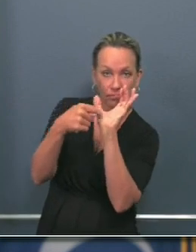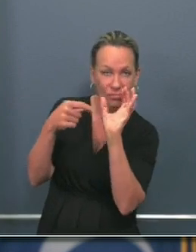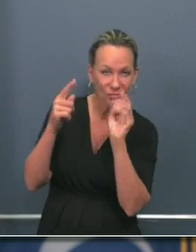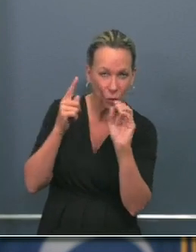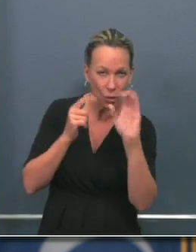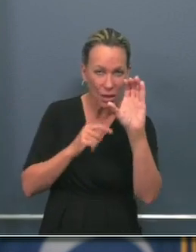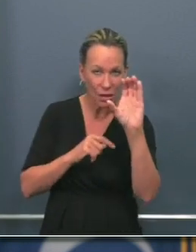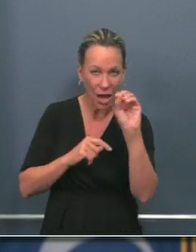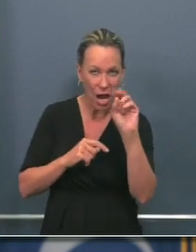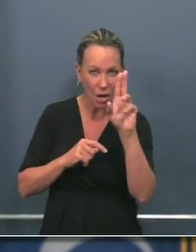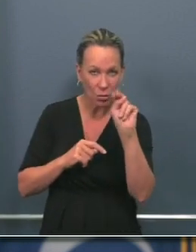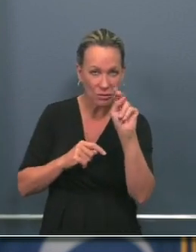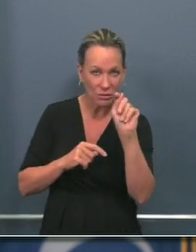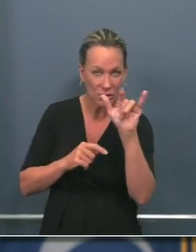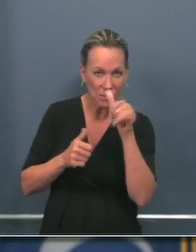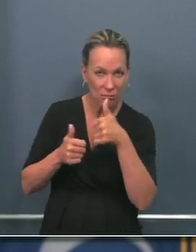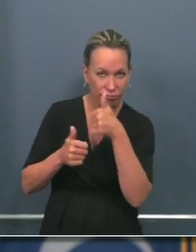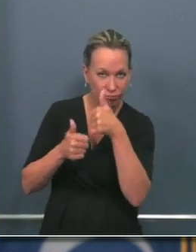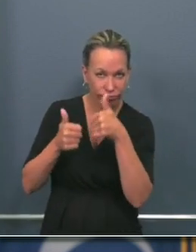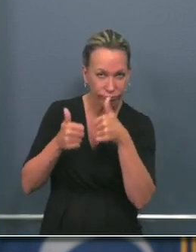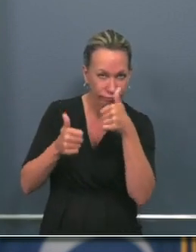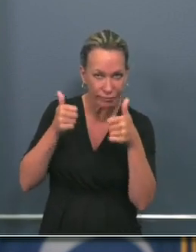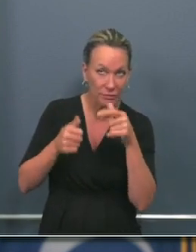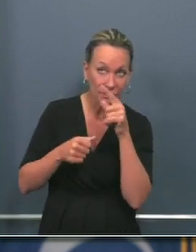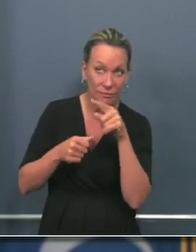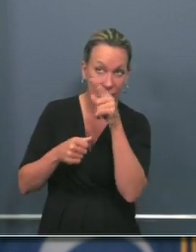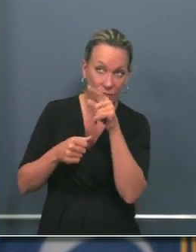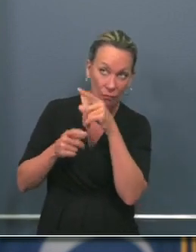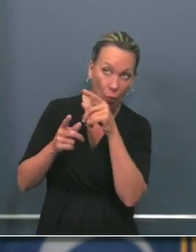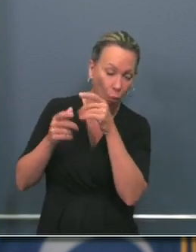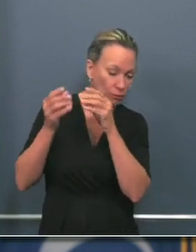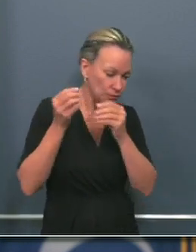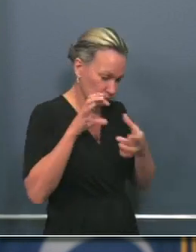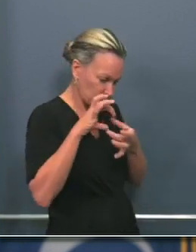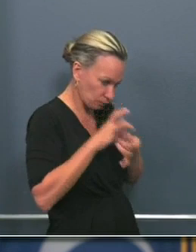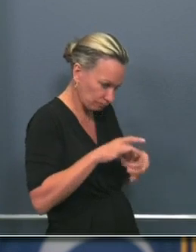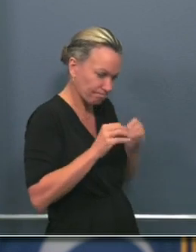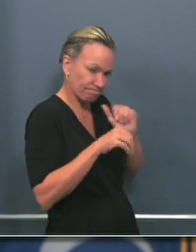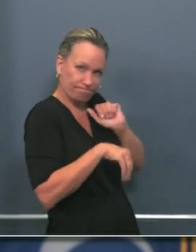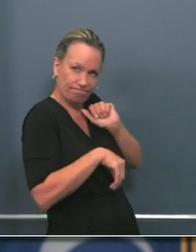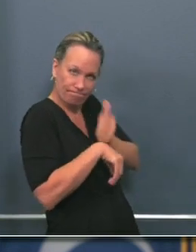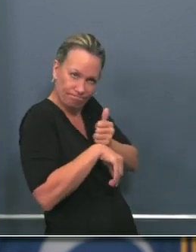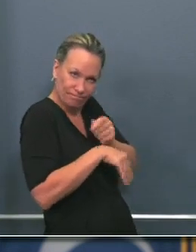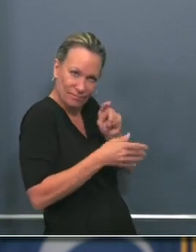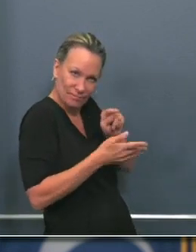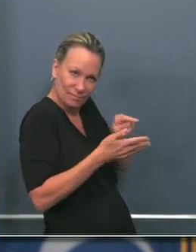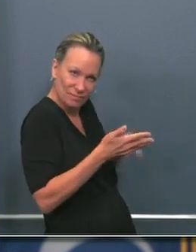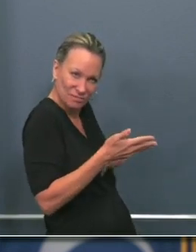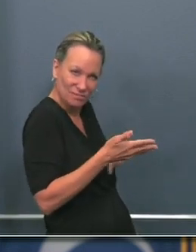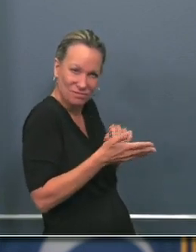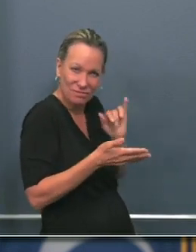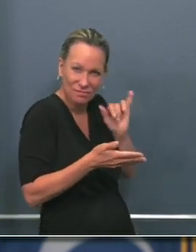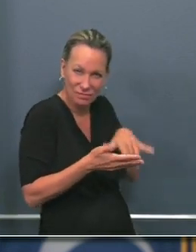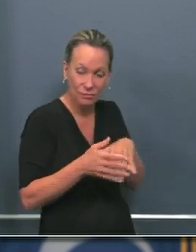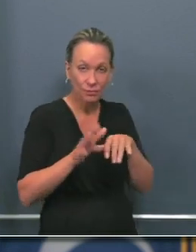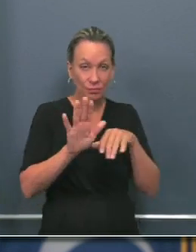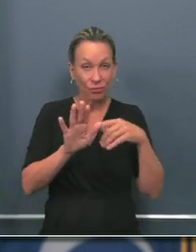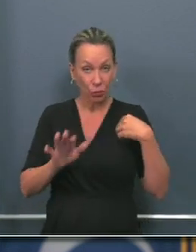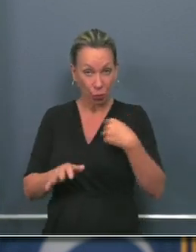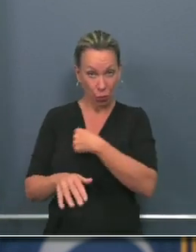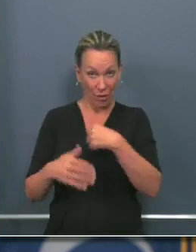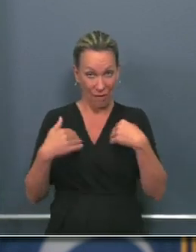virus. 47 counties have self-attested to having those plans of actions in place as it relates to